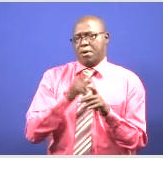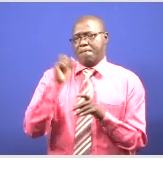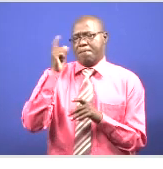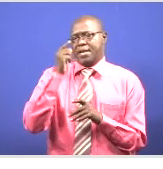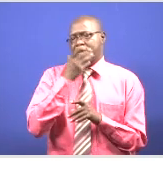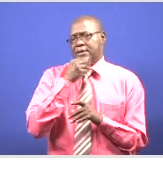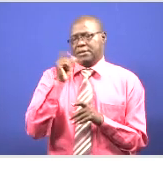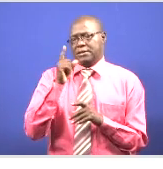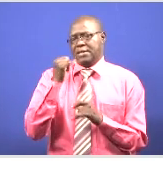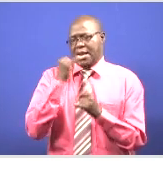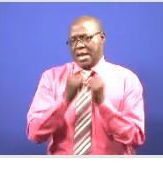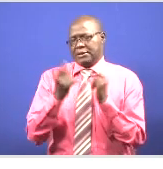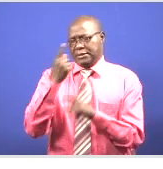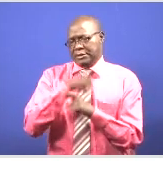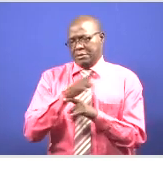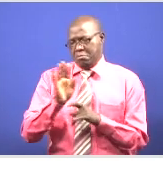days of President Kenyatta,